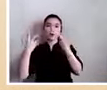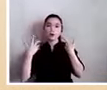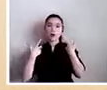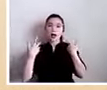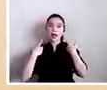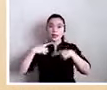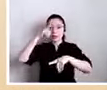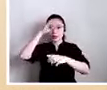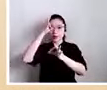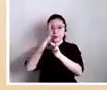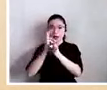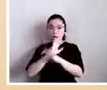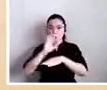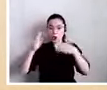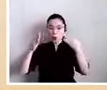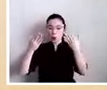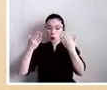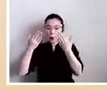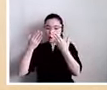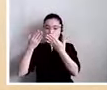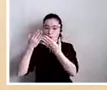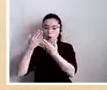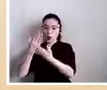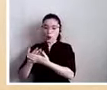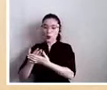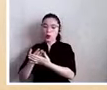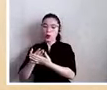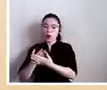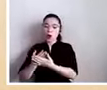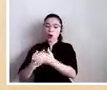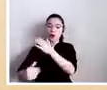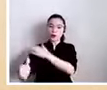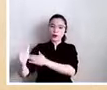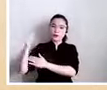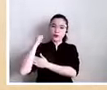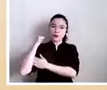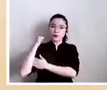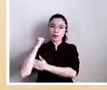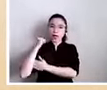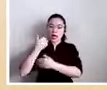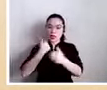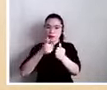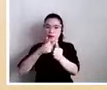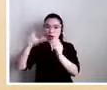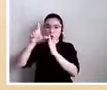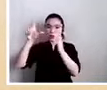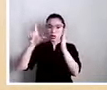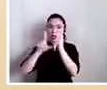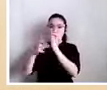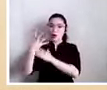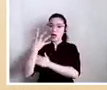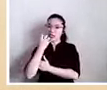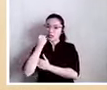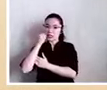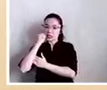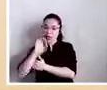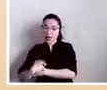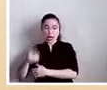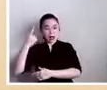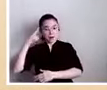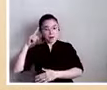who depend on works of the law are under a curse. For it is written, "Cursed